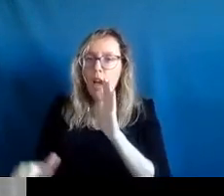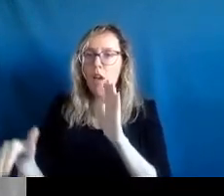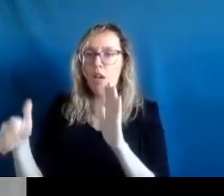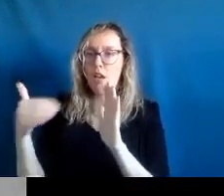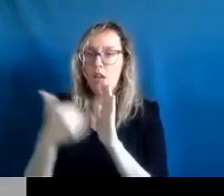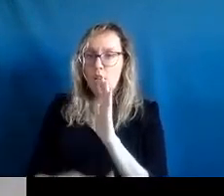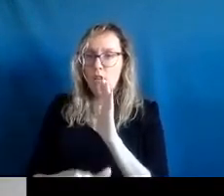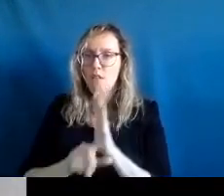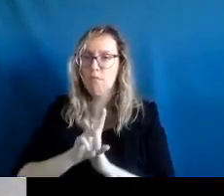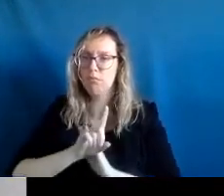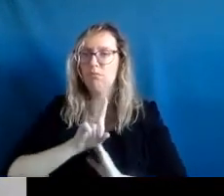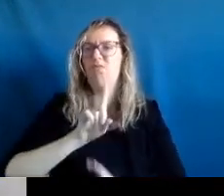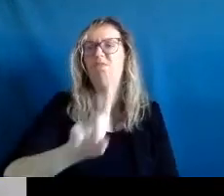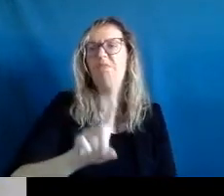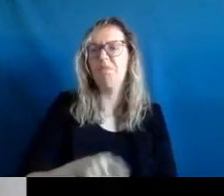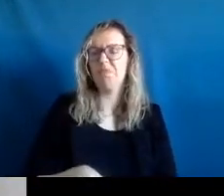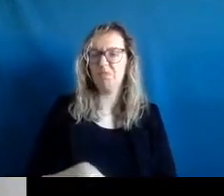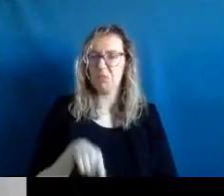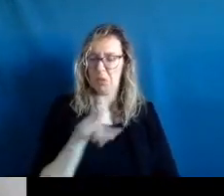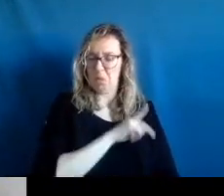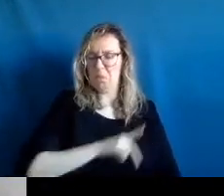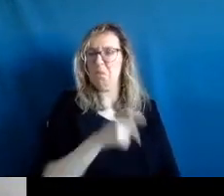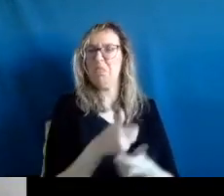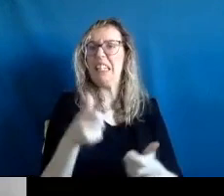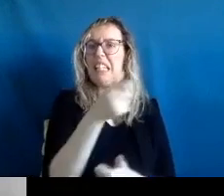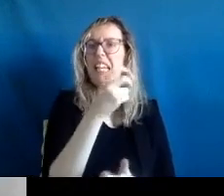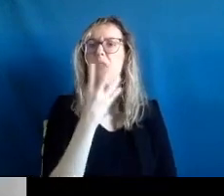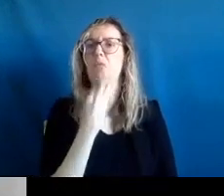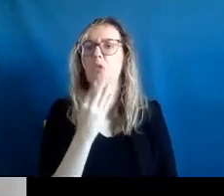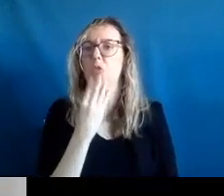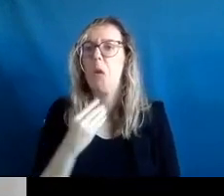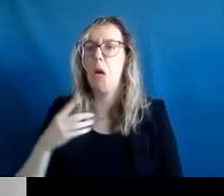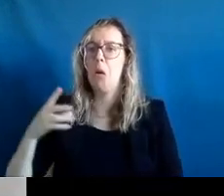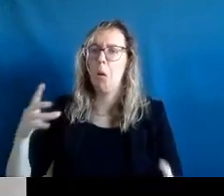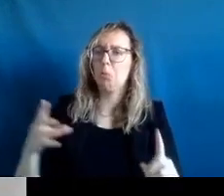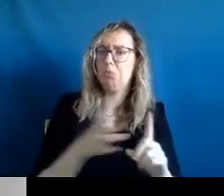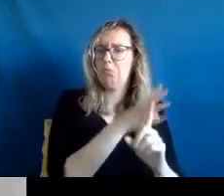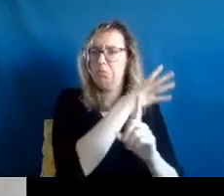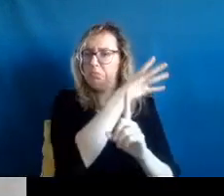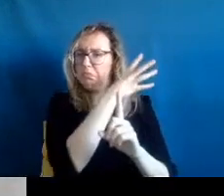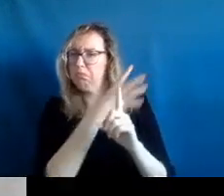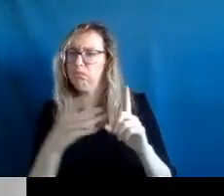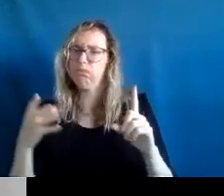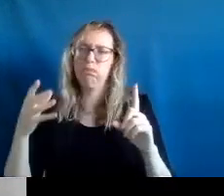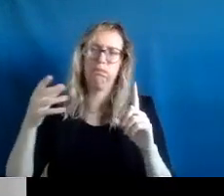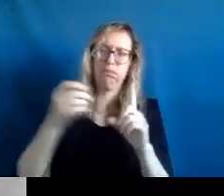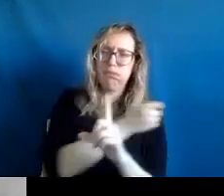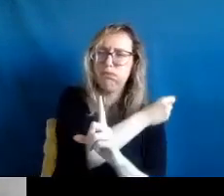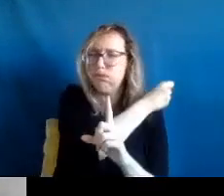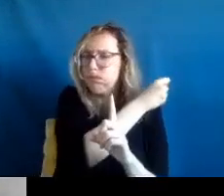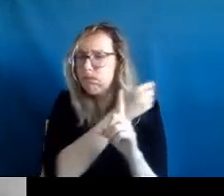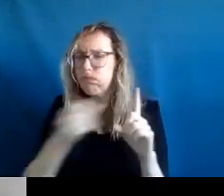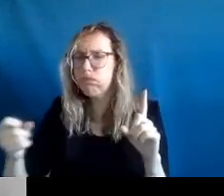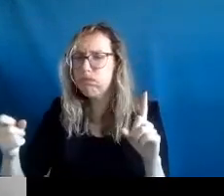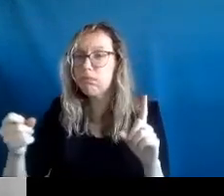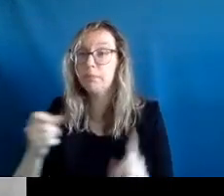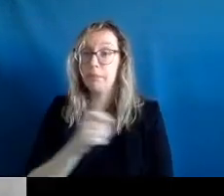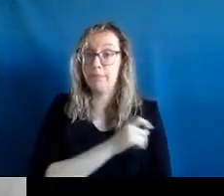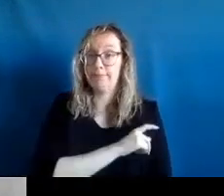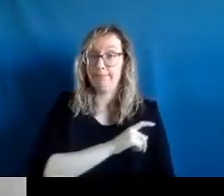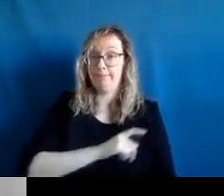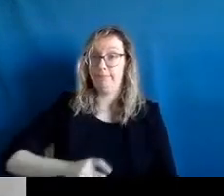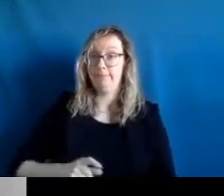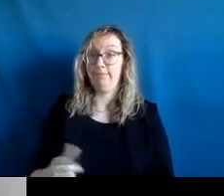of the Jews." And they slapped him in the face. Pilate came out of the palace again and said to the